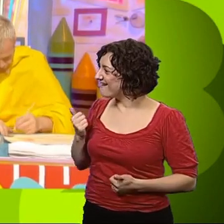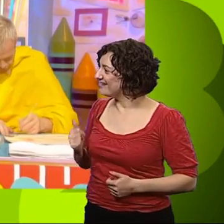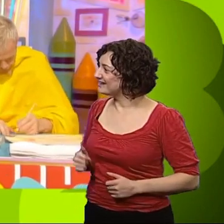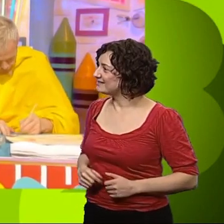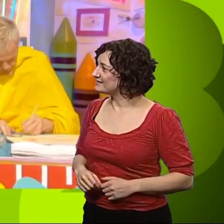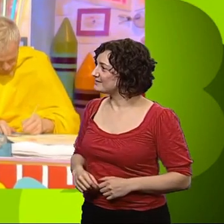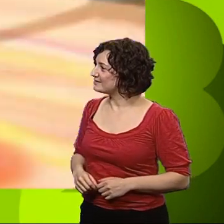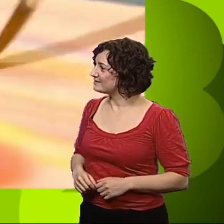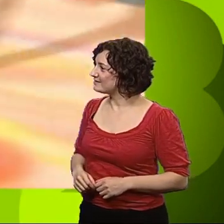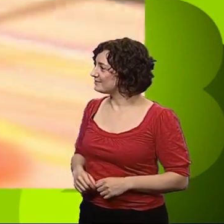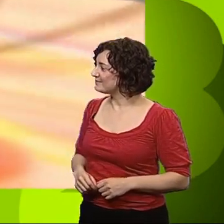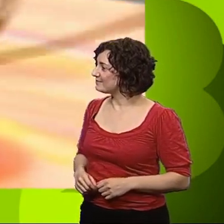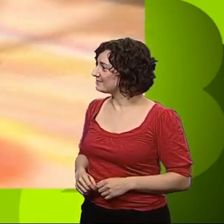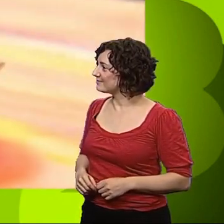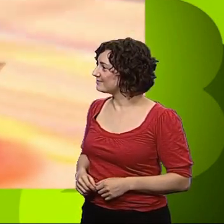Cool.